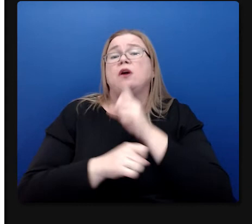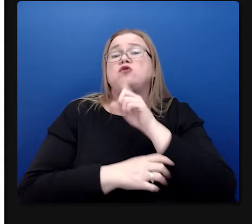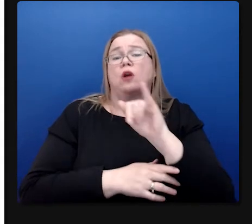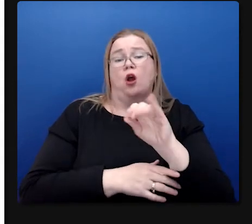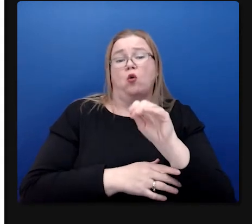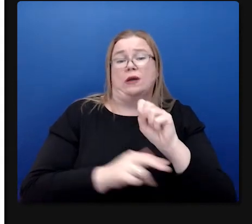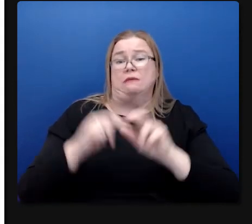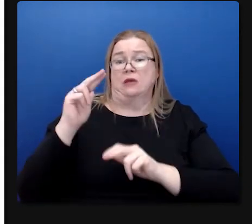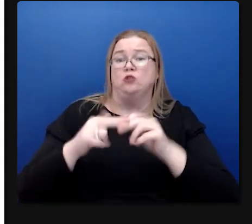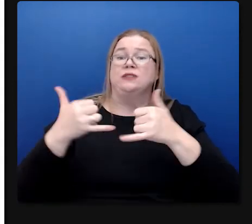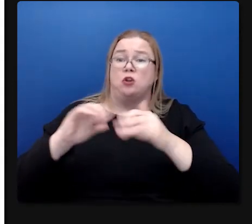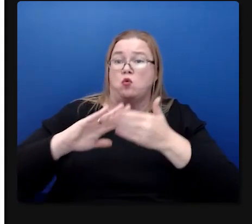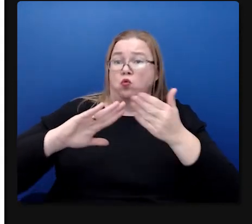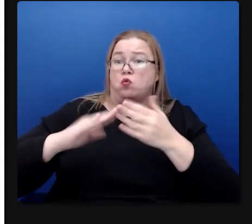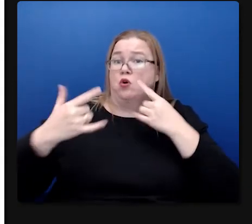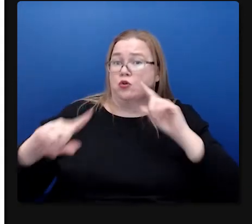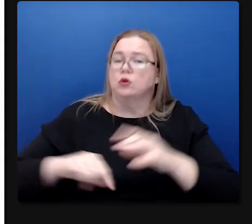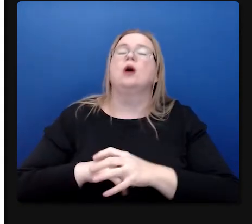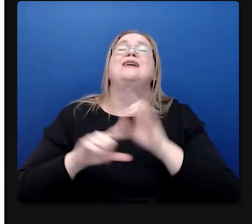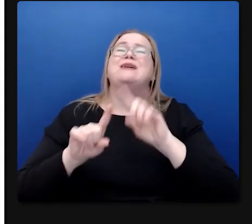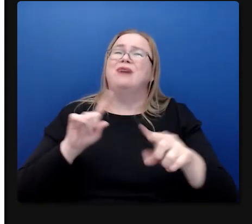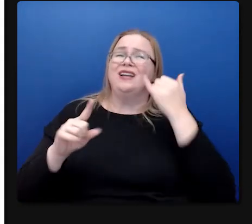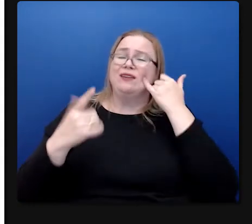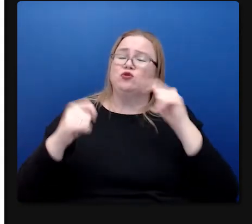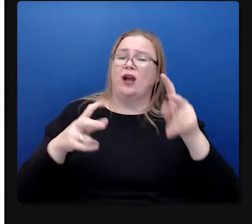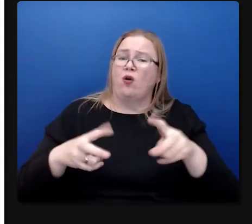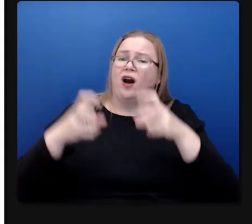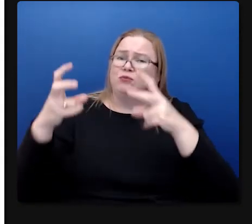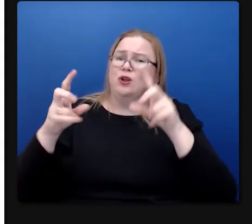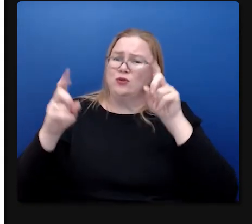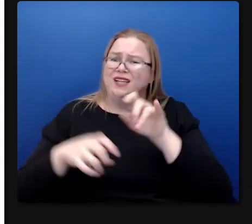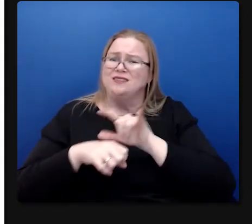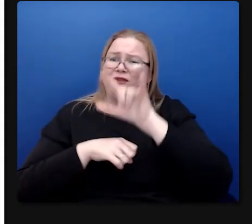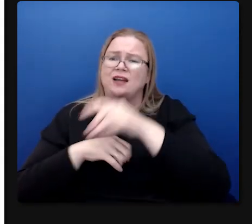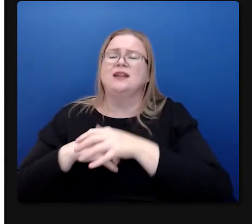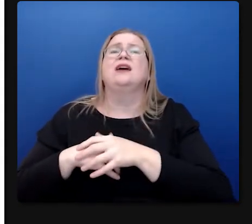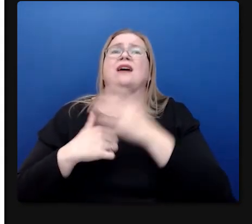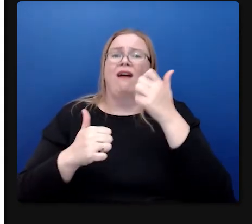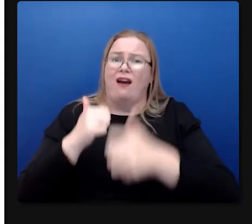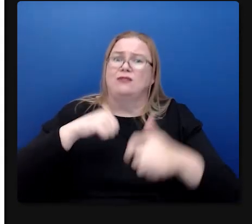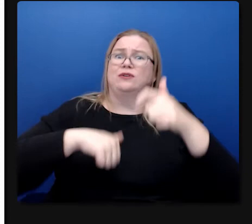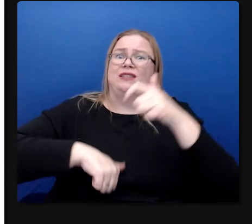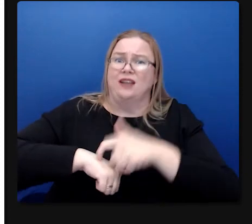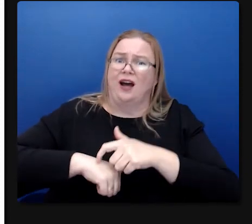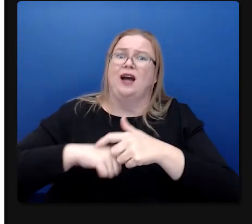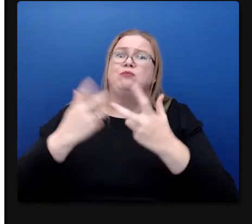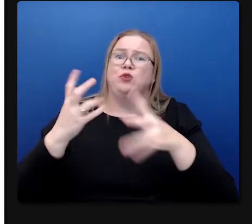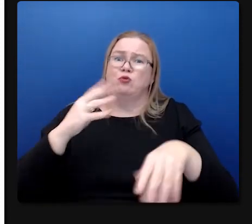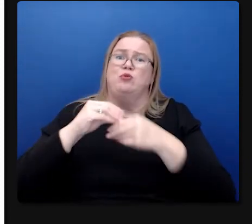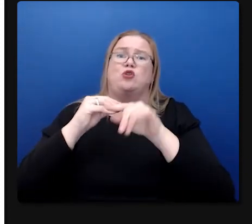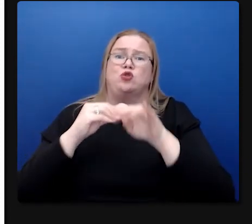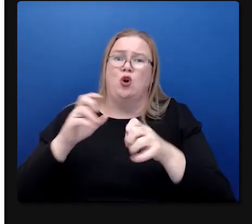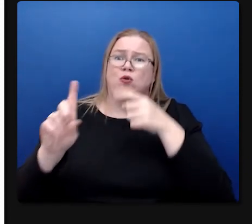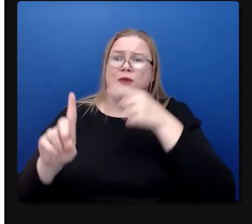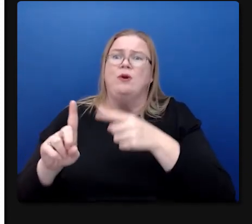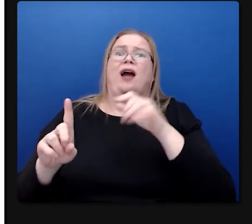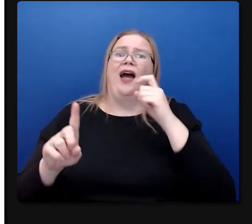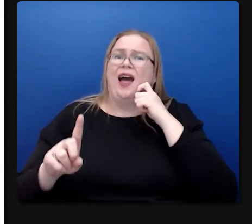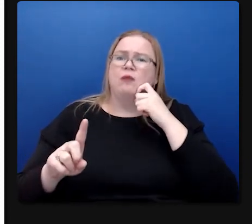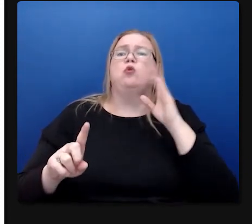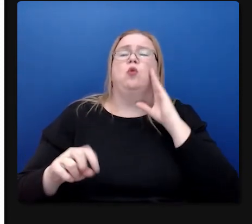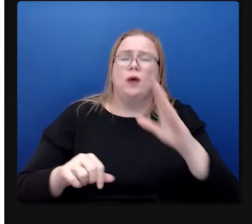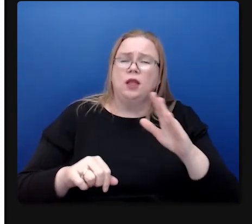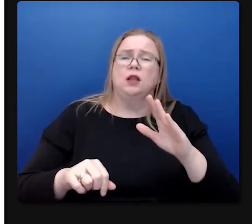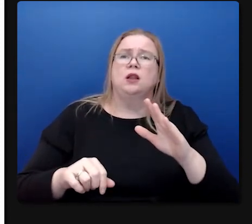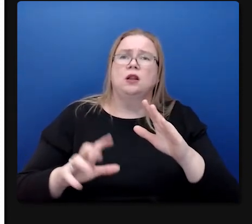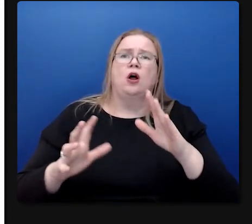your iOS builds still work. But if you try to upload to TestFlight every single time you merge code into the main branch, Apple is